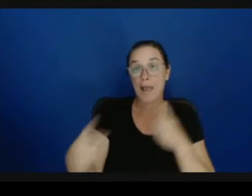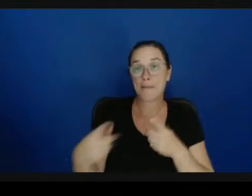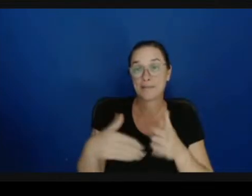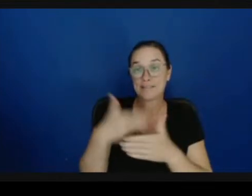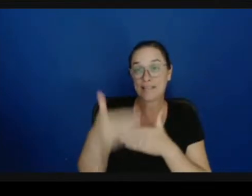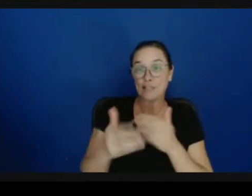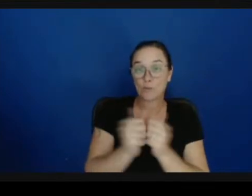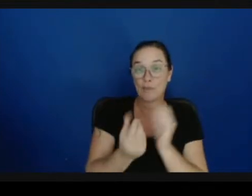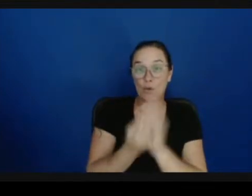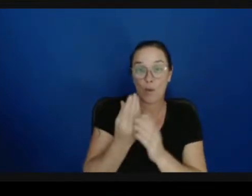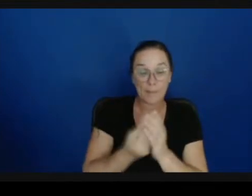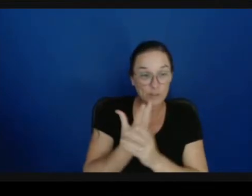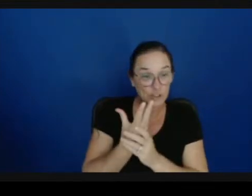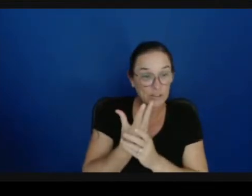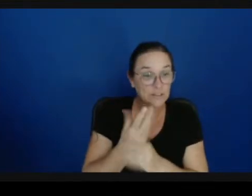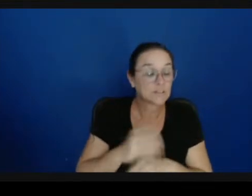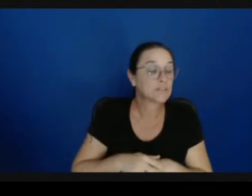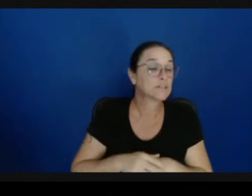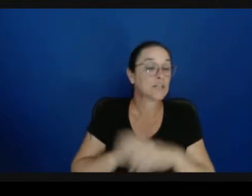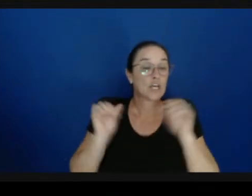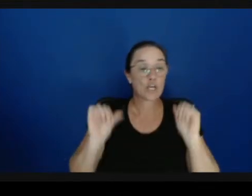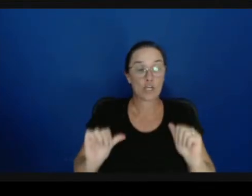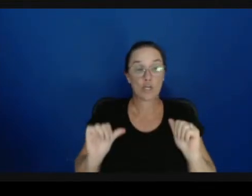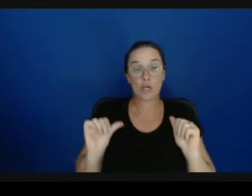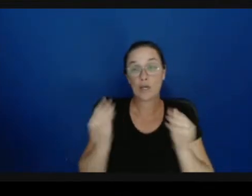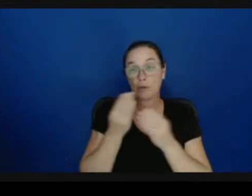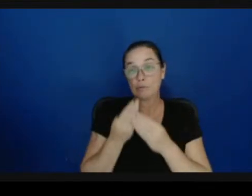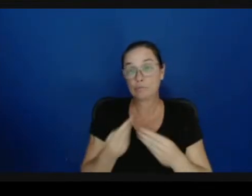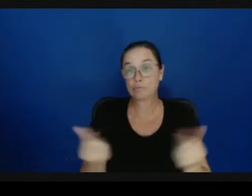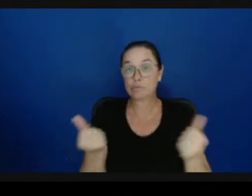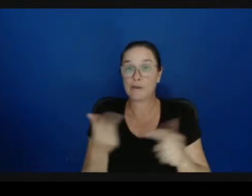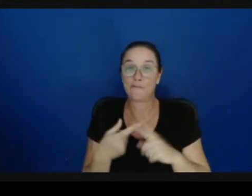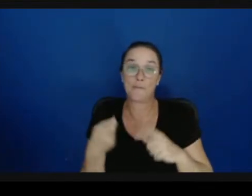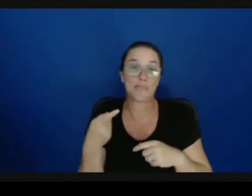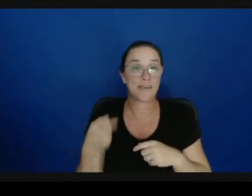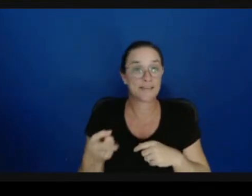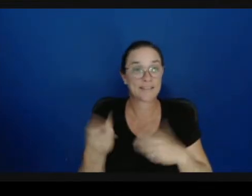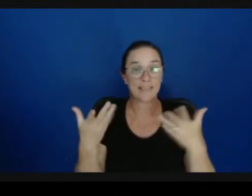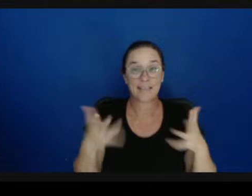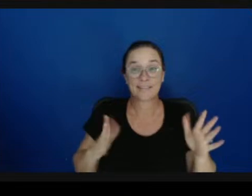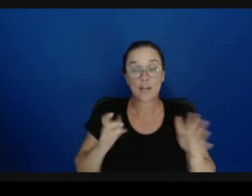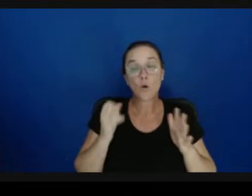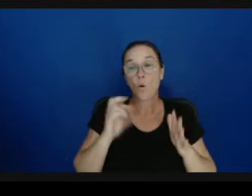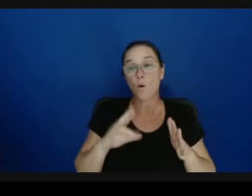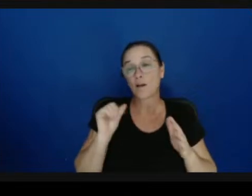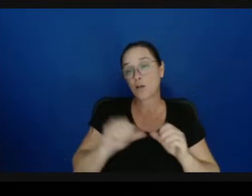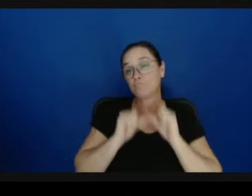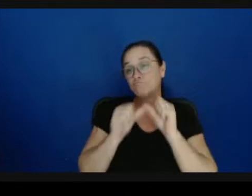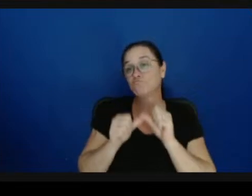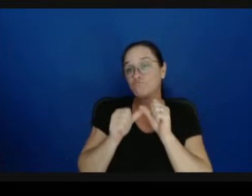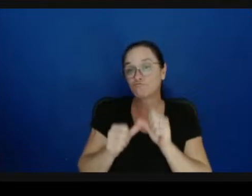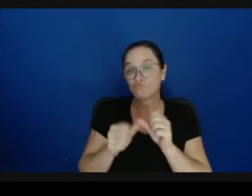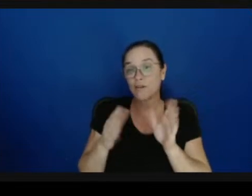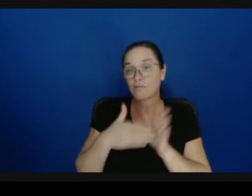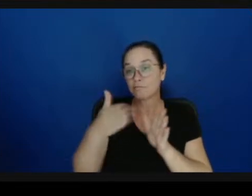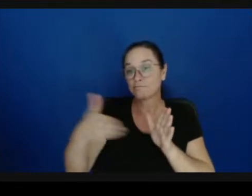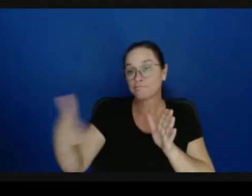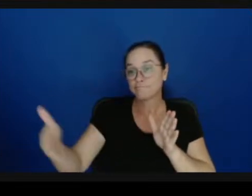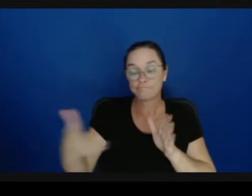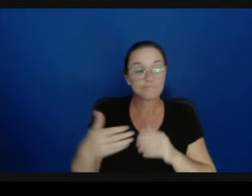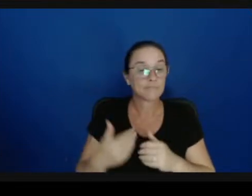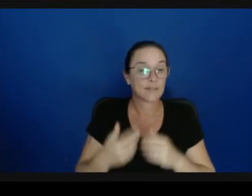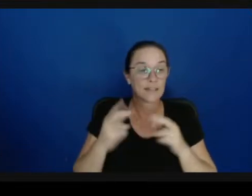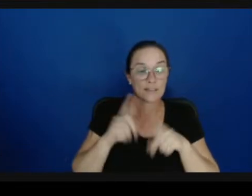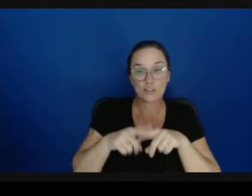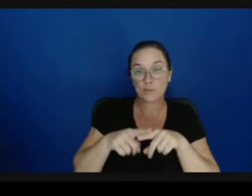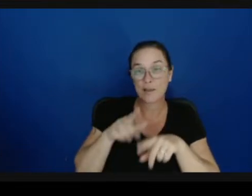eruption. It could peter out from this one phase, and that could be the end of that, or there could be further phases ahead as well. Depending on